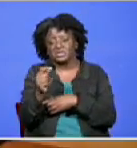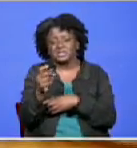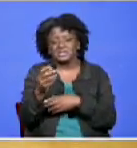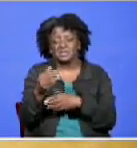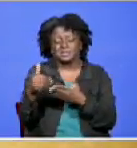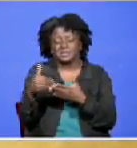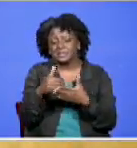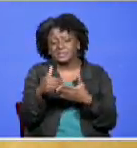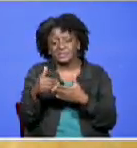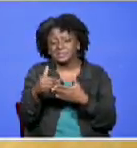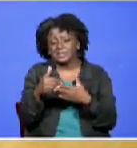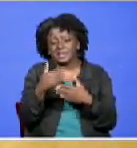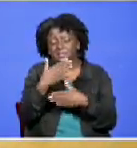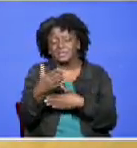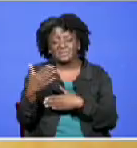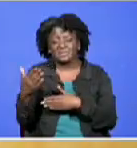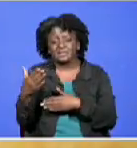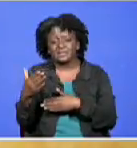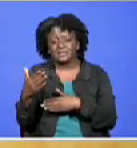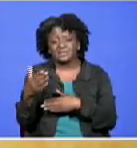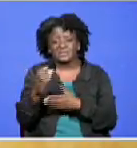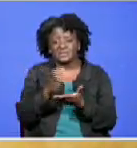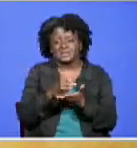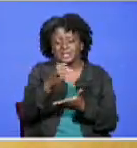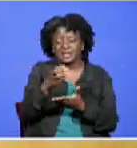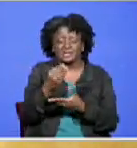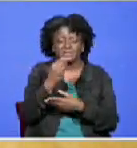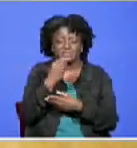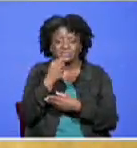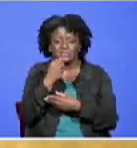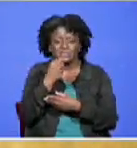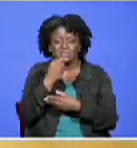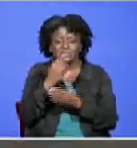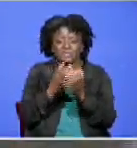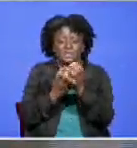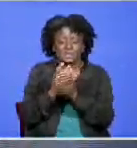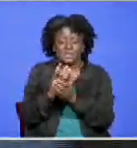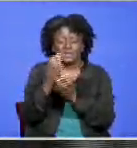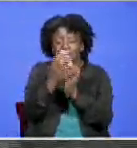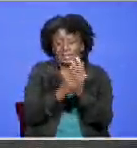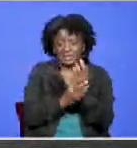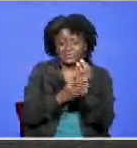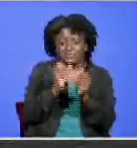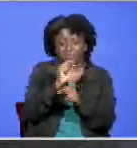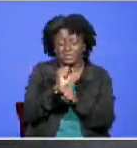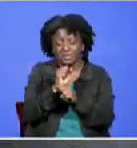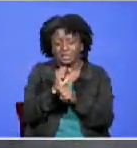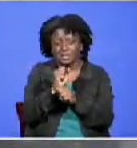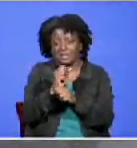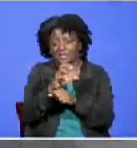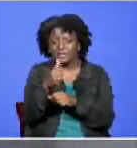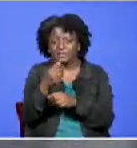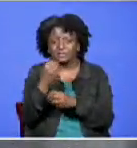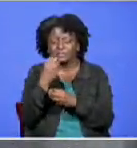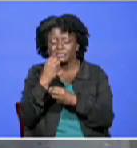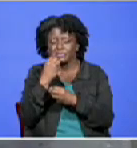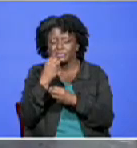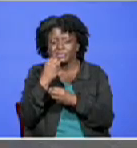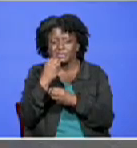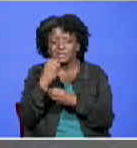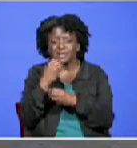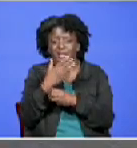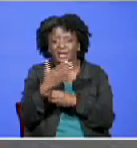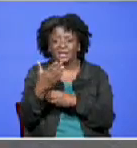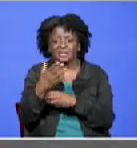supplies, canned goods, box fans, leather working gloves, hand sanitizers, non-perishable food items, water, and